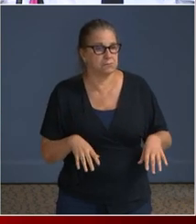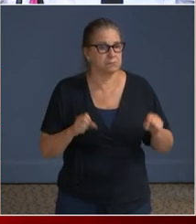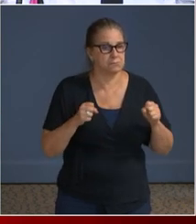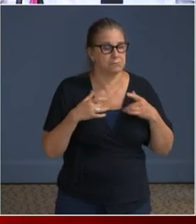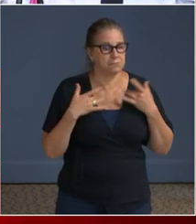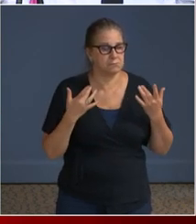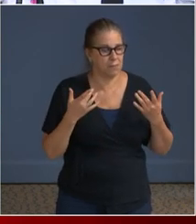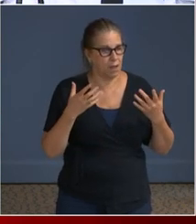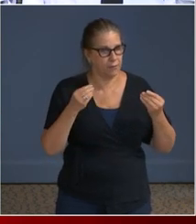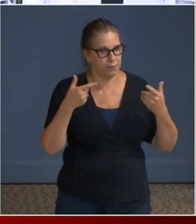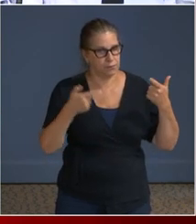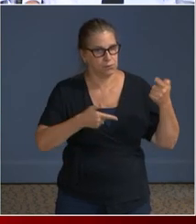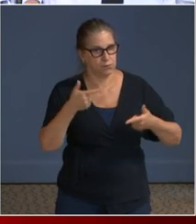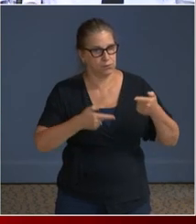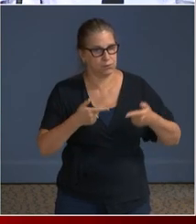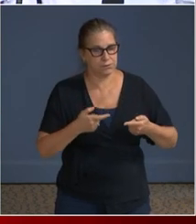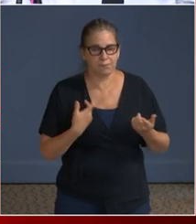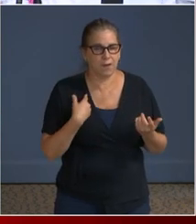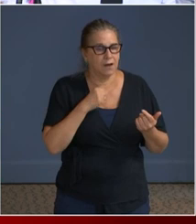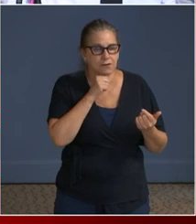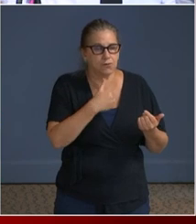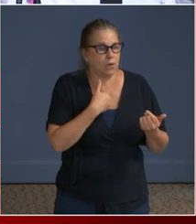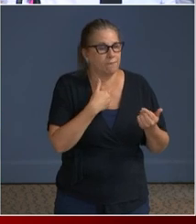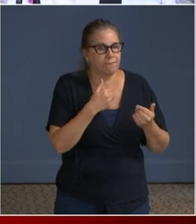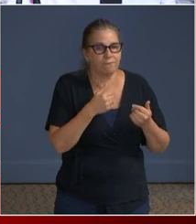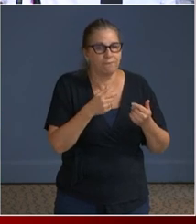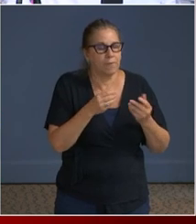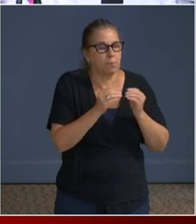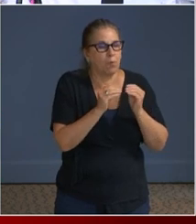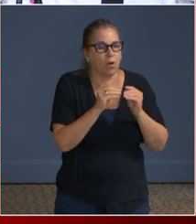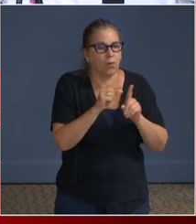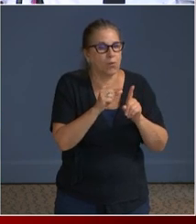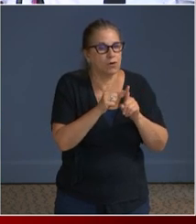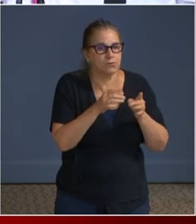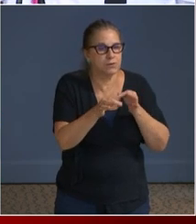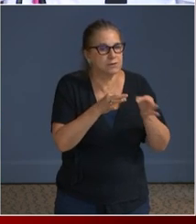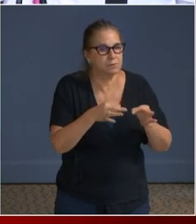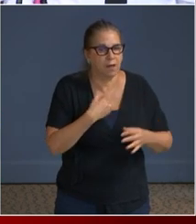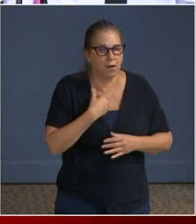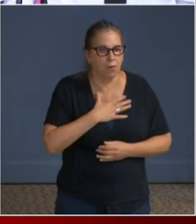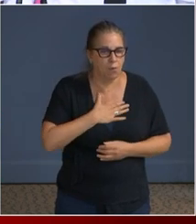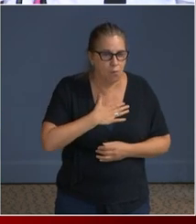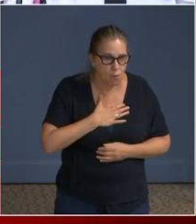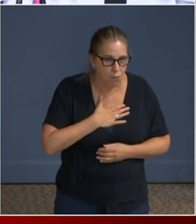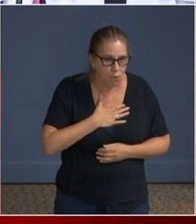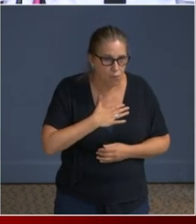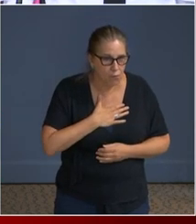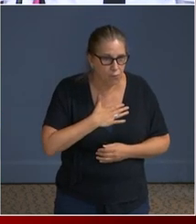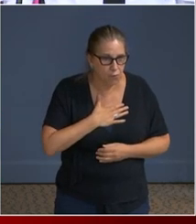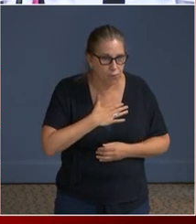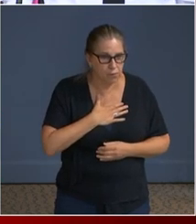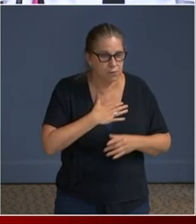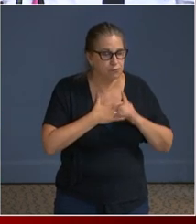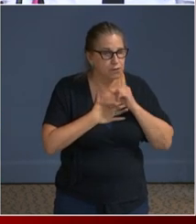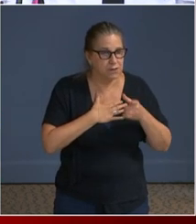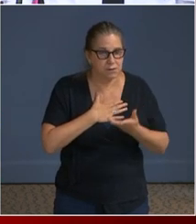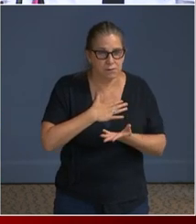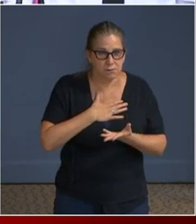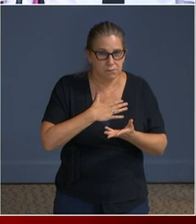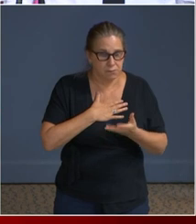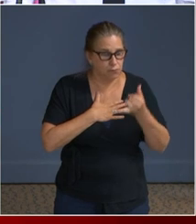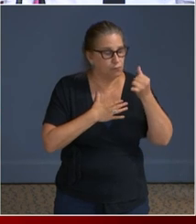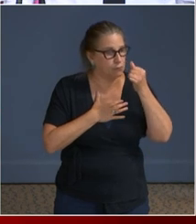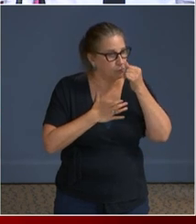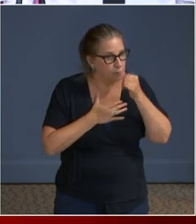you know, I don't even have a word to explain. Ridiculous is the only word that I can explain. Unacceptable. And we all need